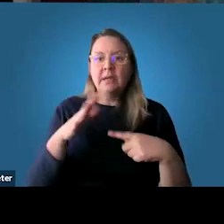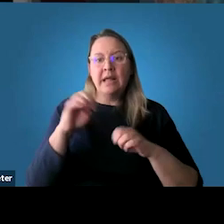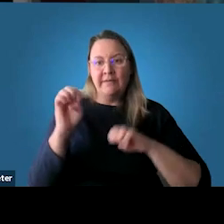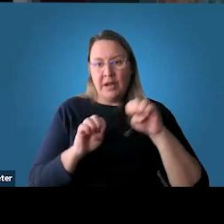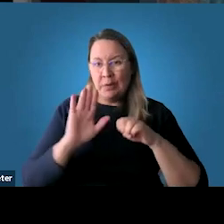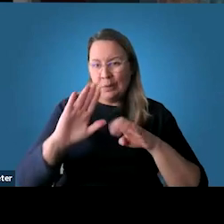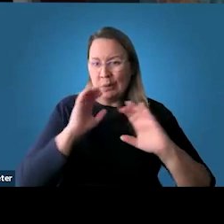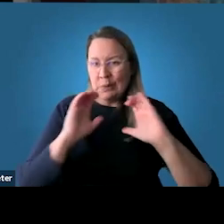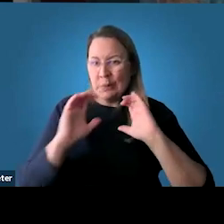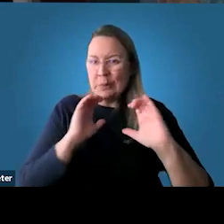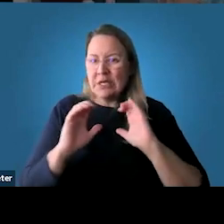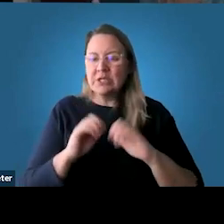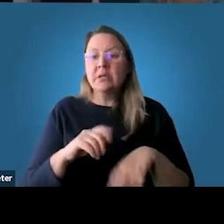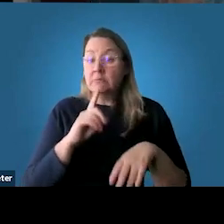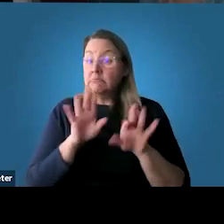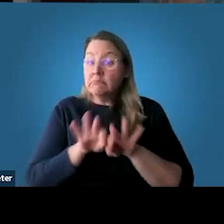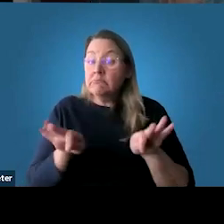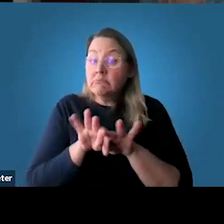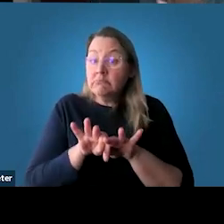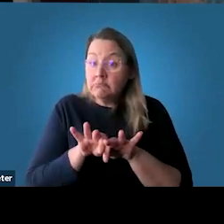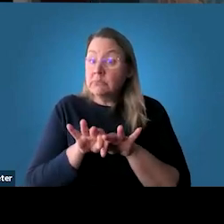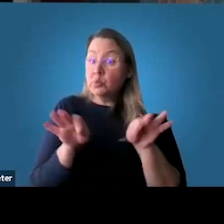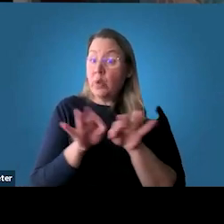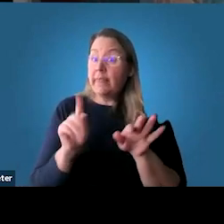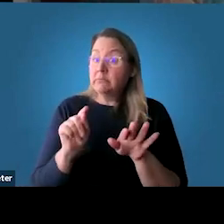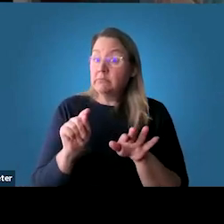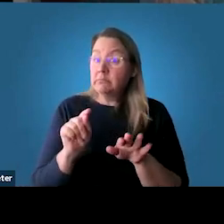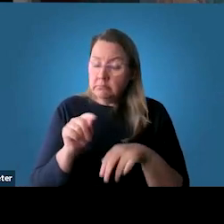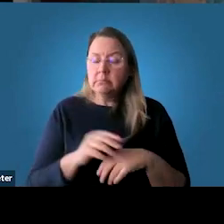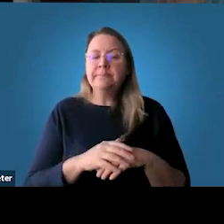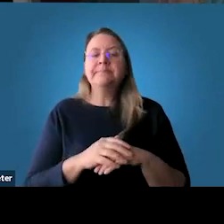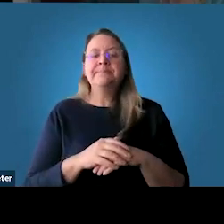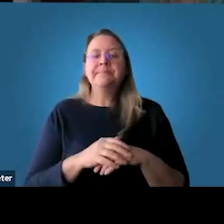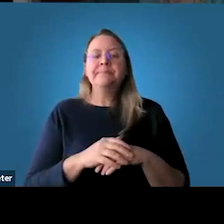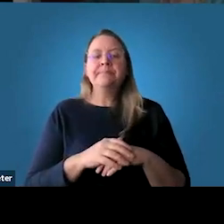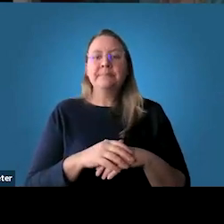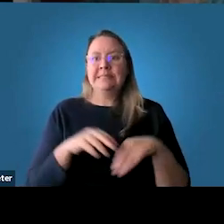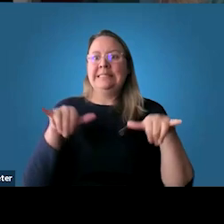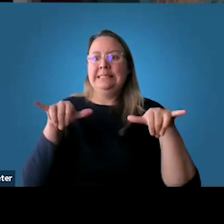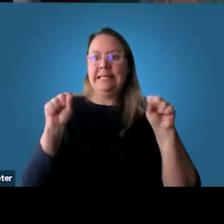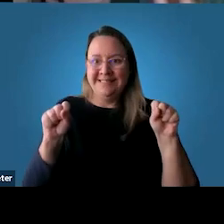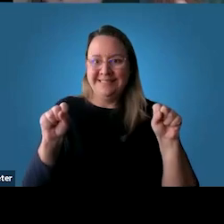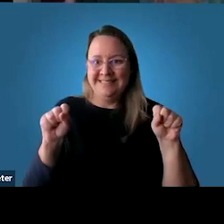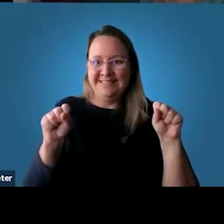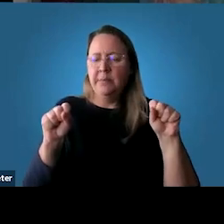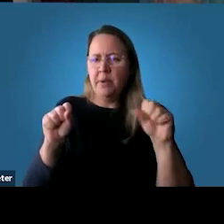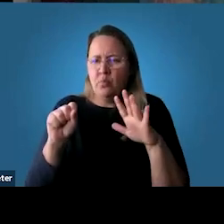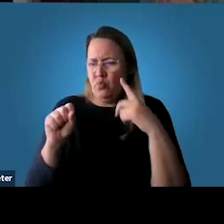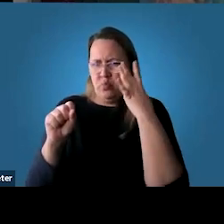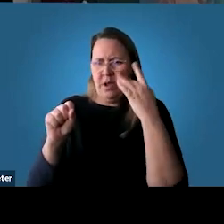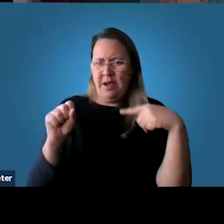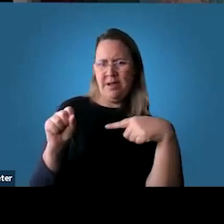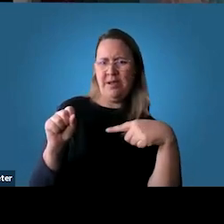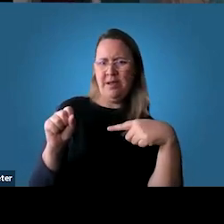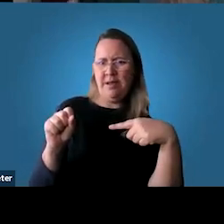evaluating your communications is valuable. It's worth doing. To this, I say a resounding yes. But why? What makes it